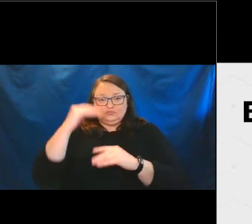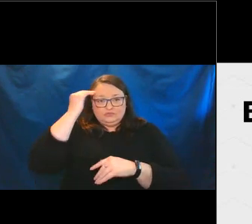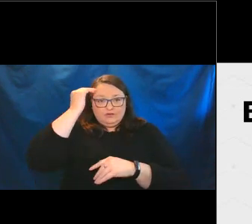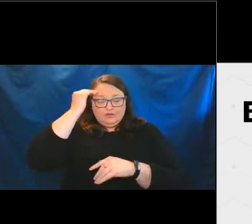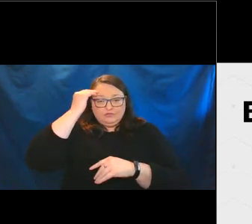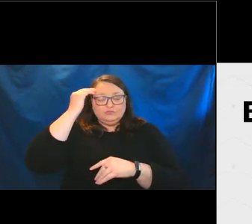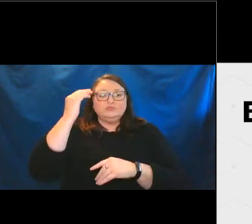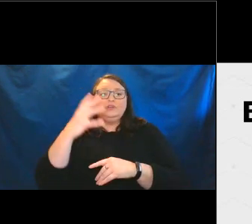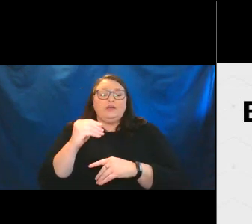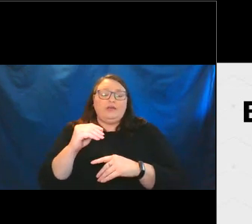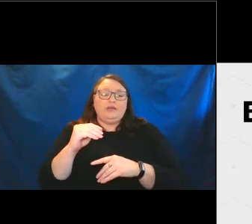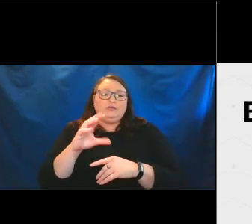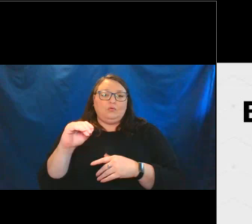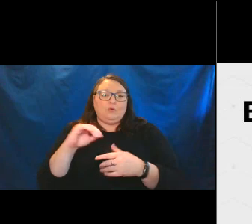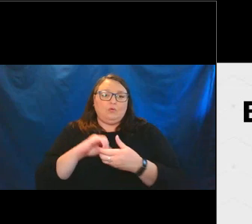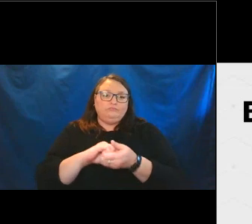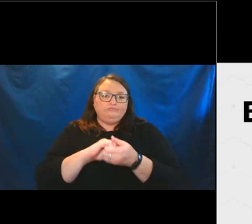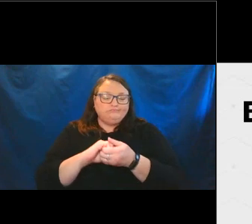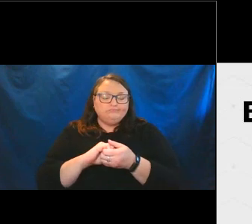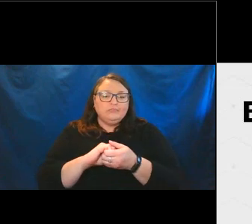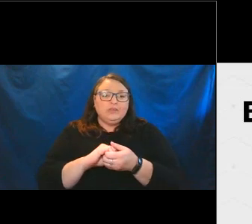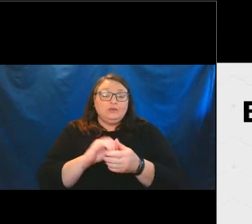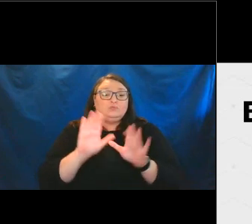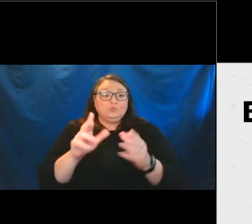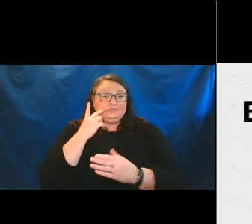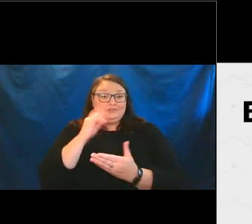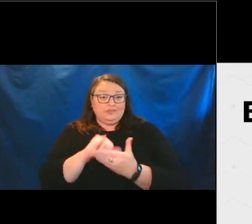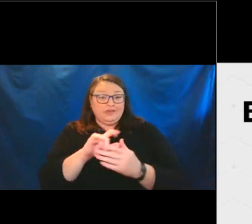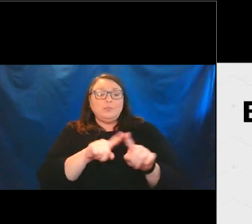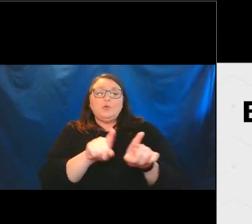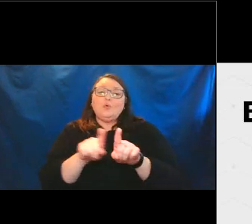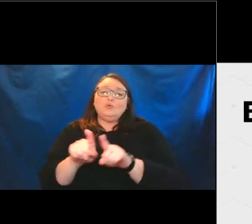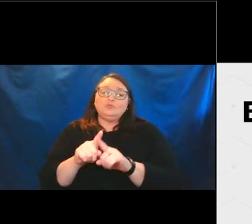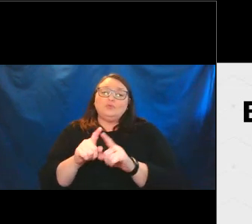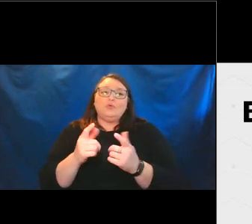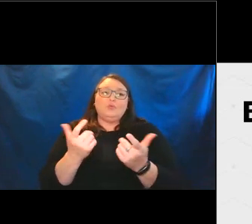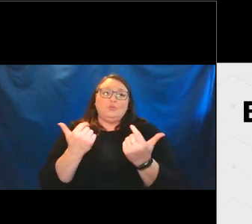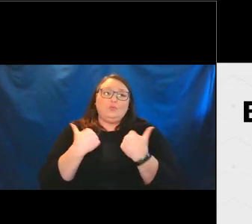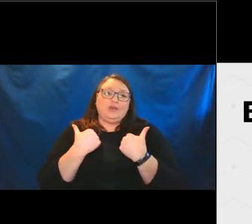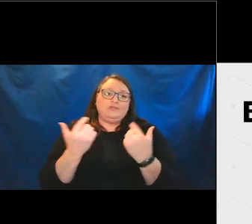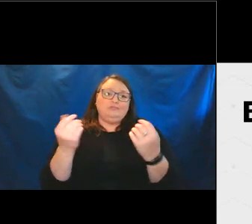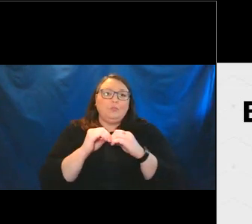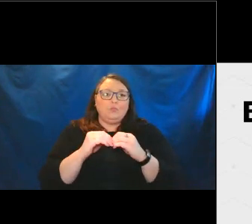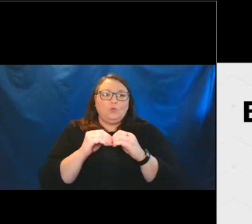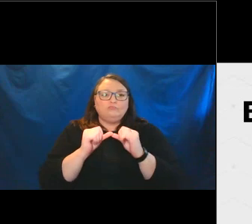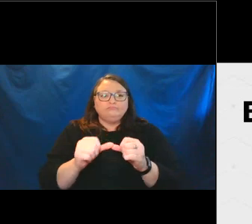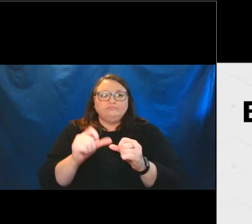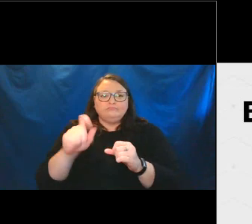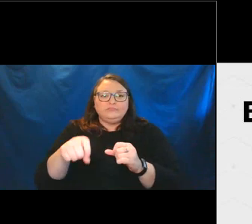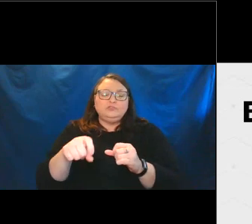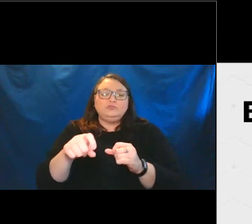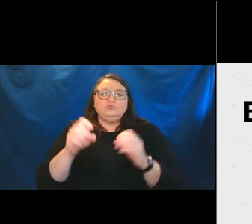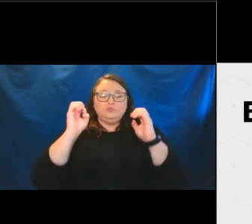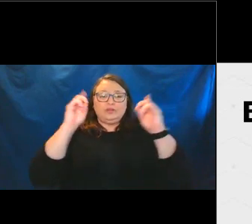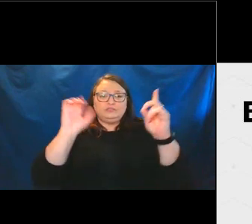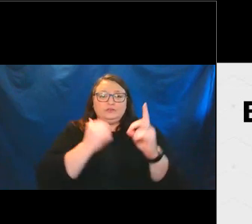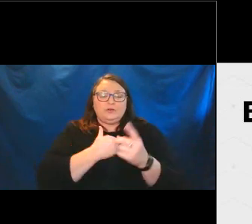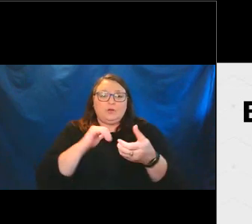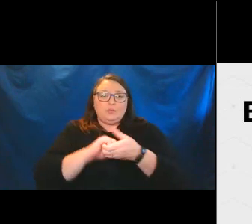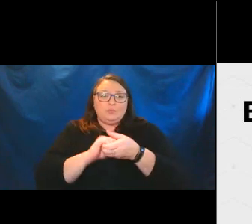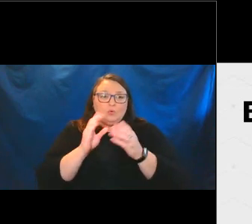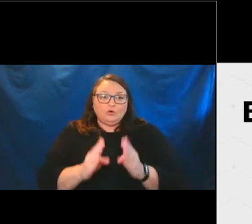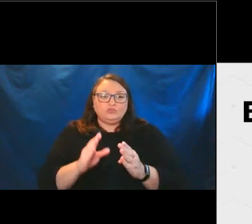great to see that, but we are also compounded with a lot of continuous need to educate our partners on who are